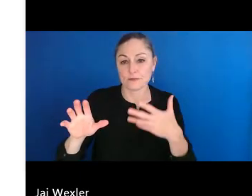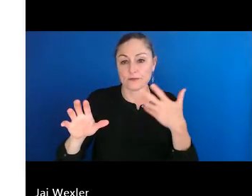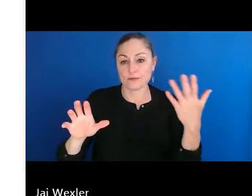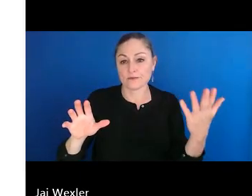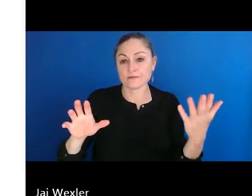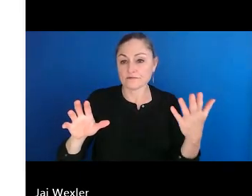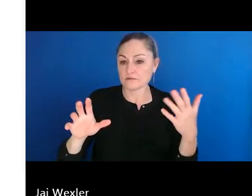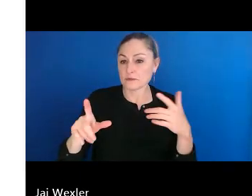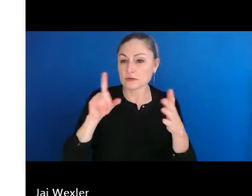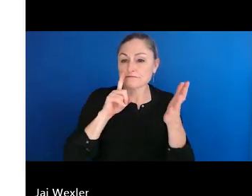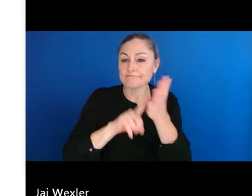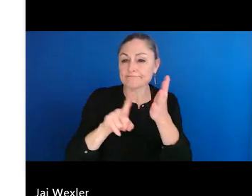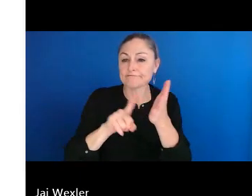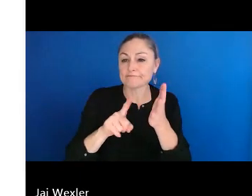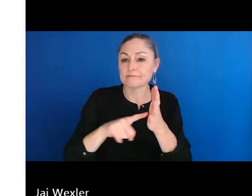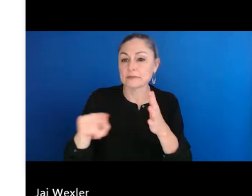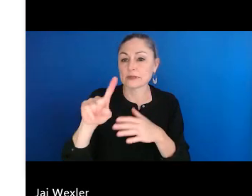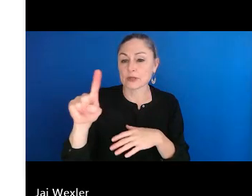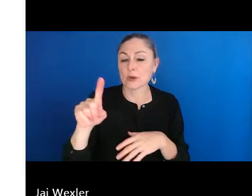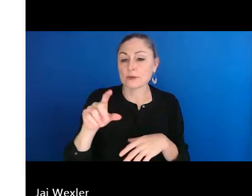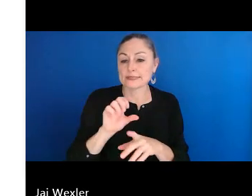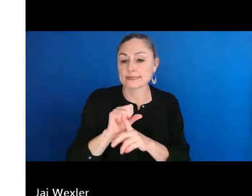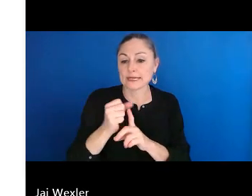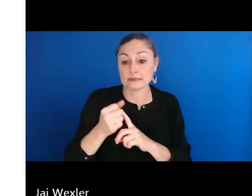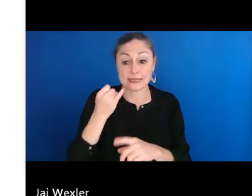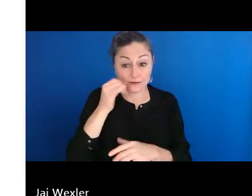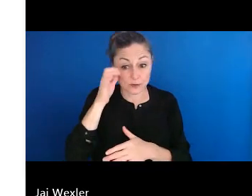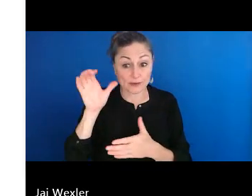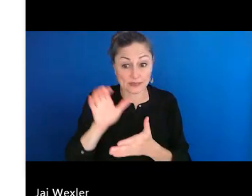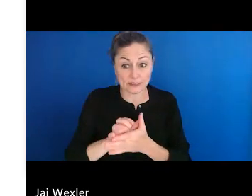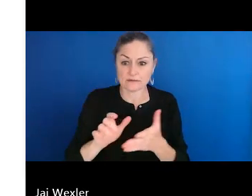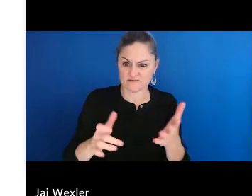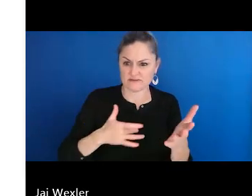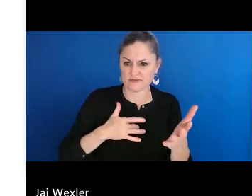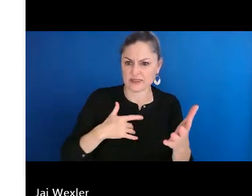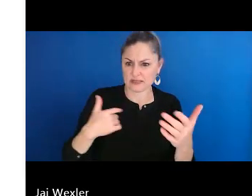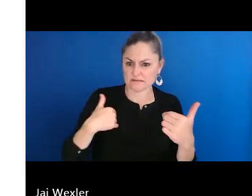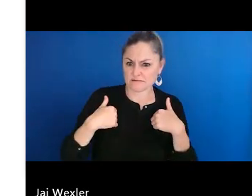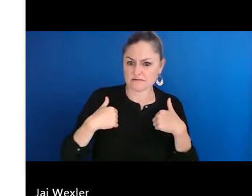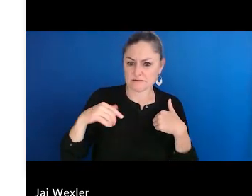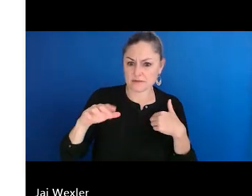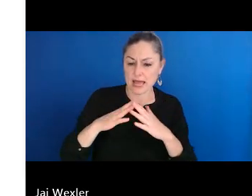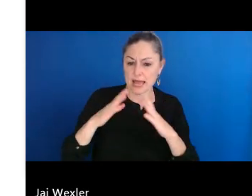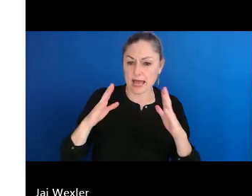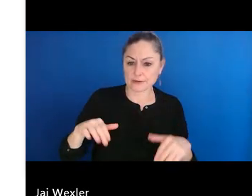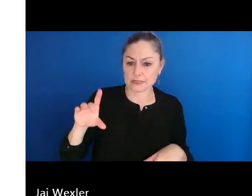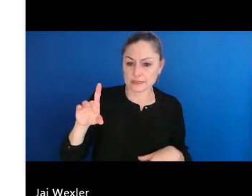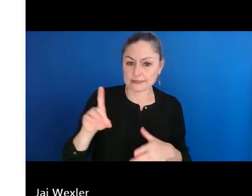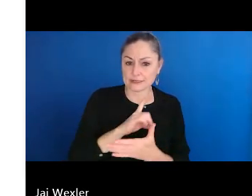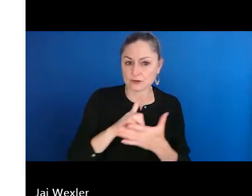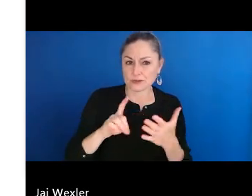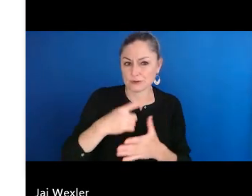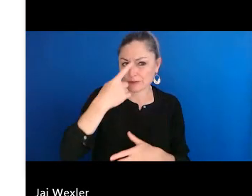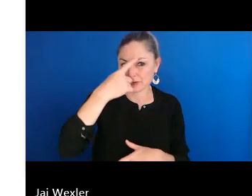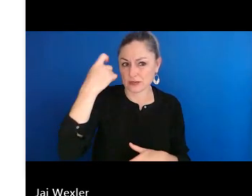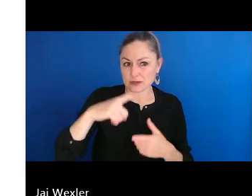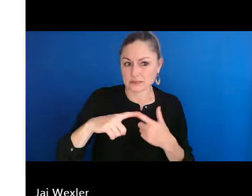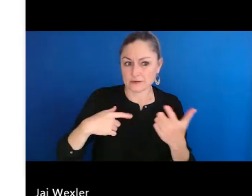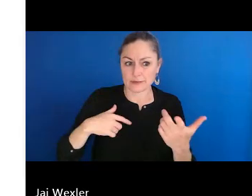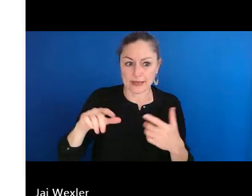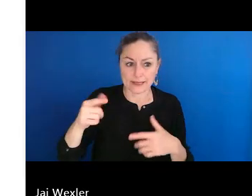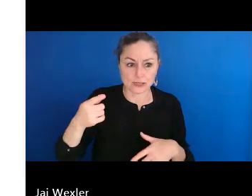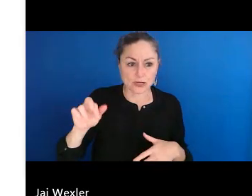to look into those cases. So if you believe that you've experienced housing discrimination based on your sexual orientation, your gender identity, or any